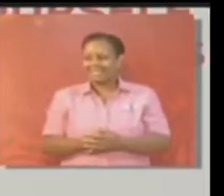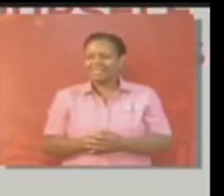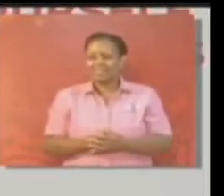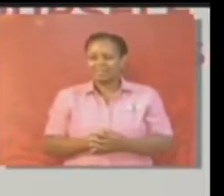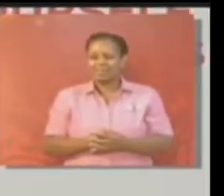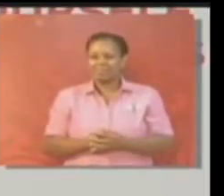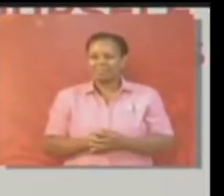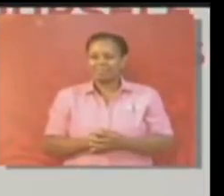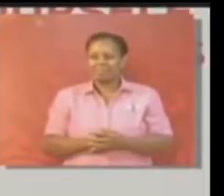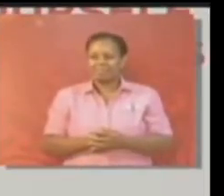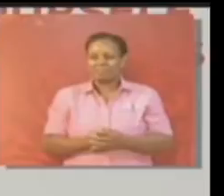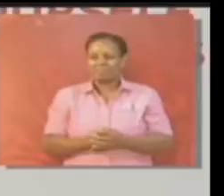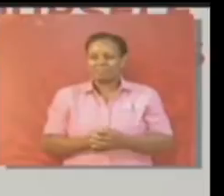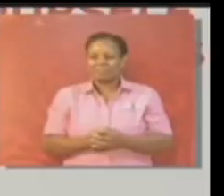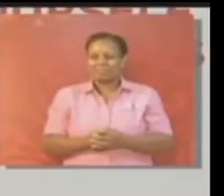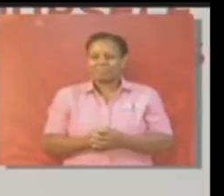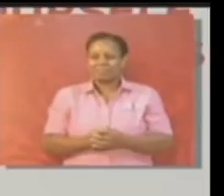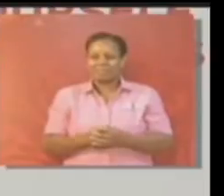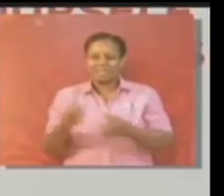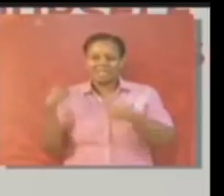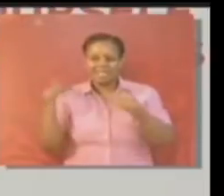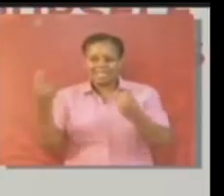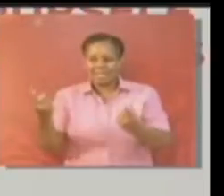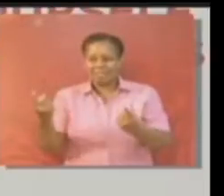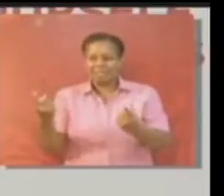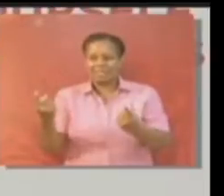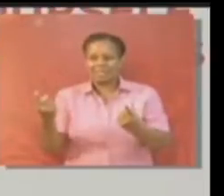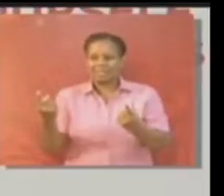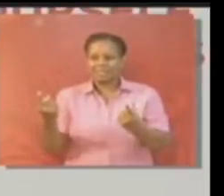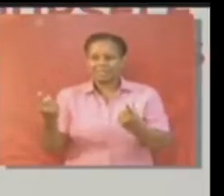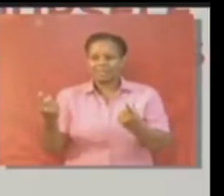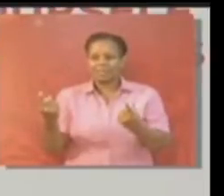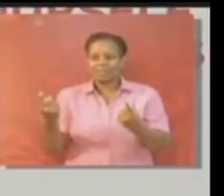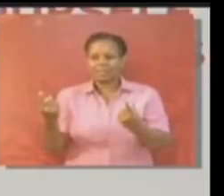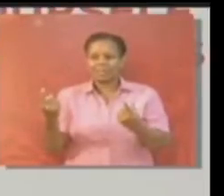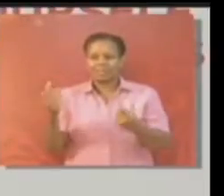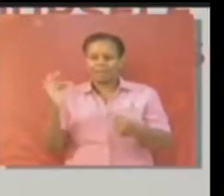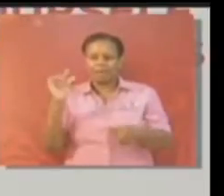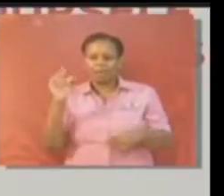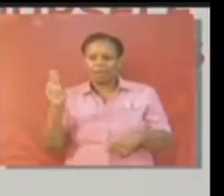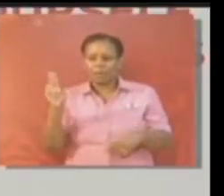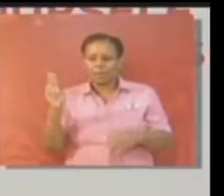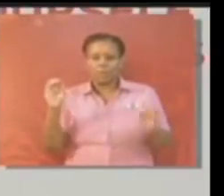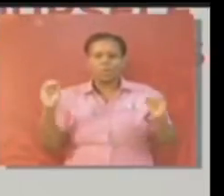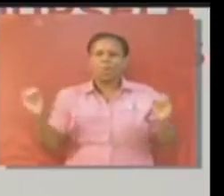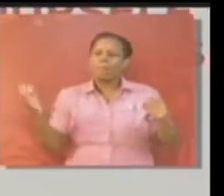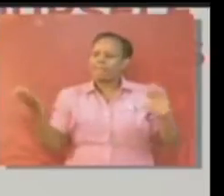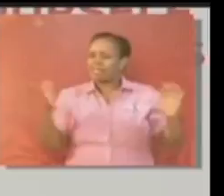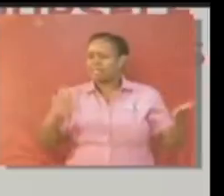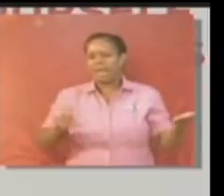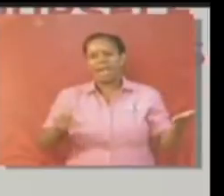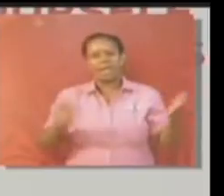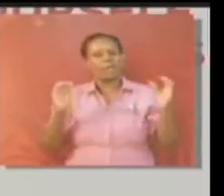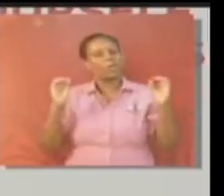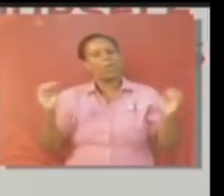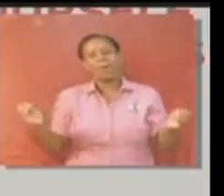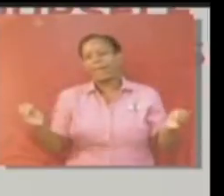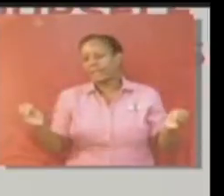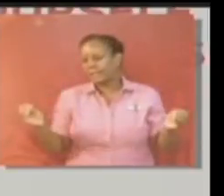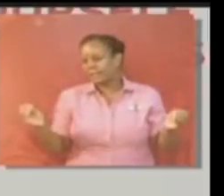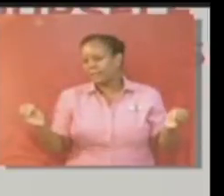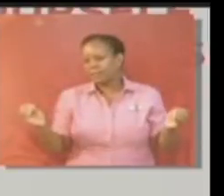report on TV that 1 or 2 people have died. Because so far no one has died,